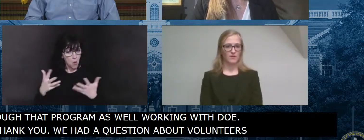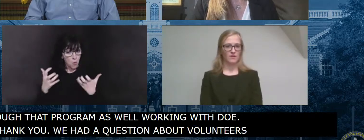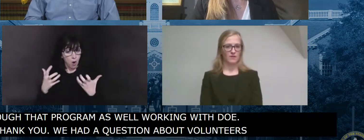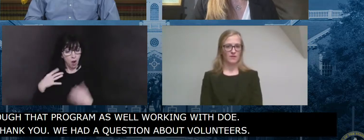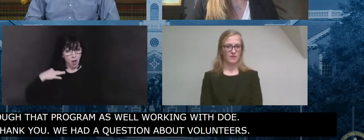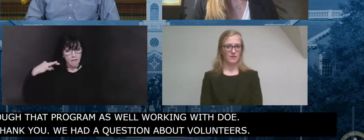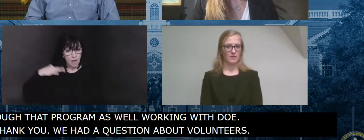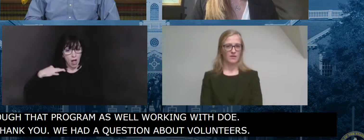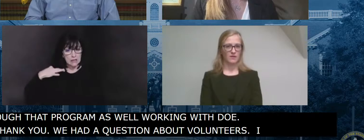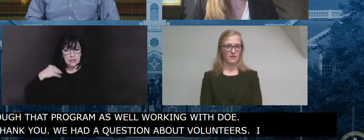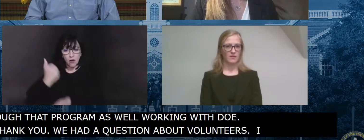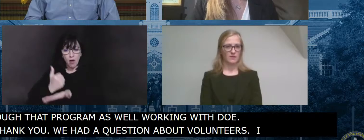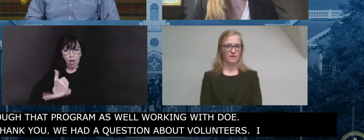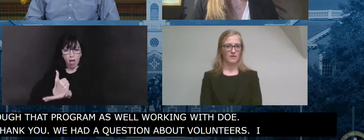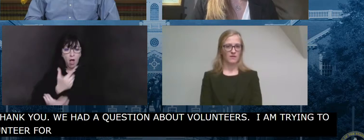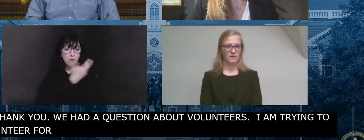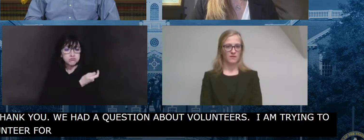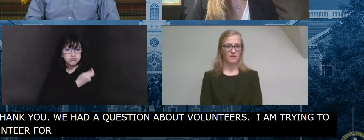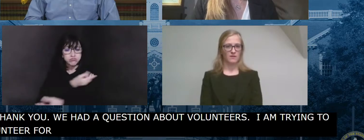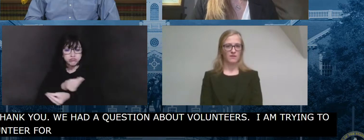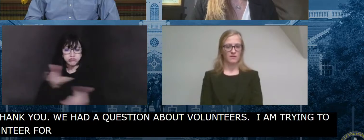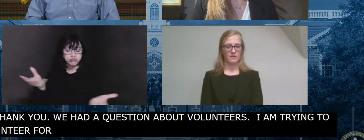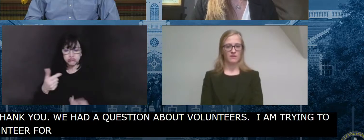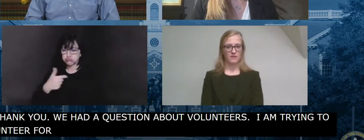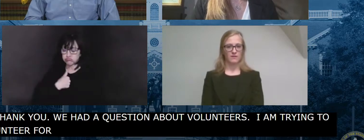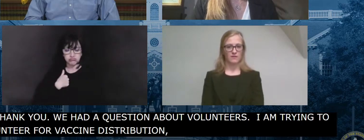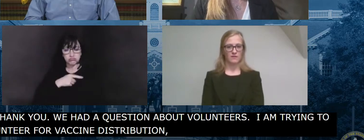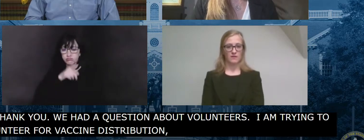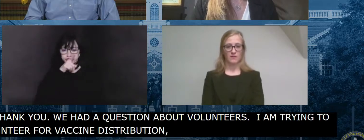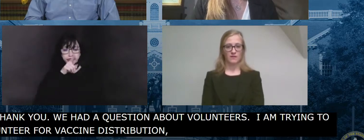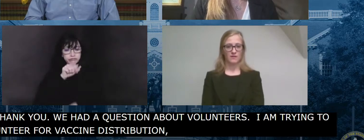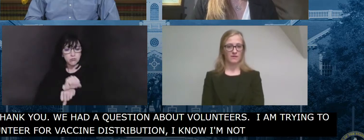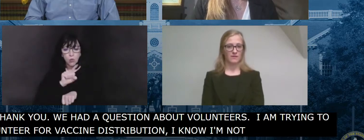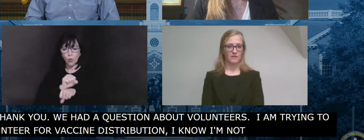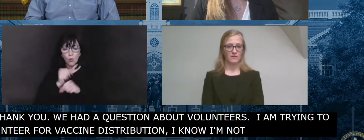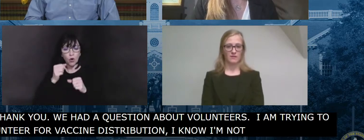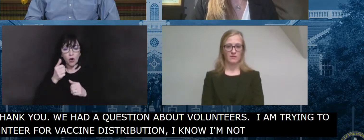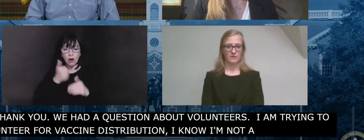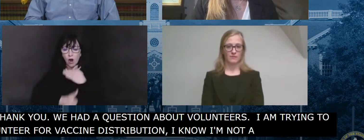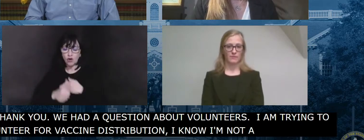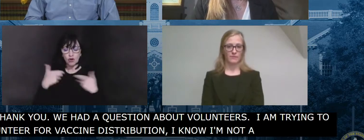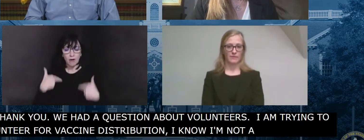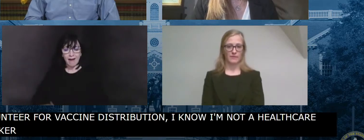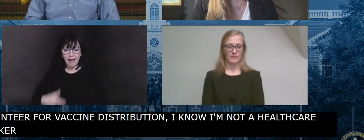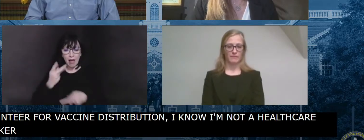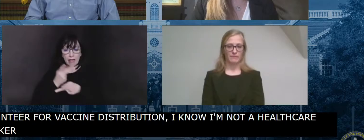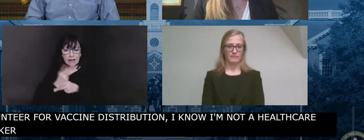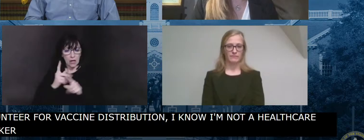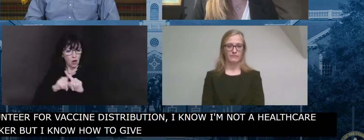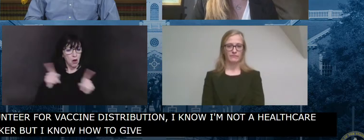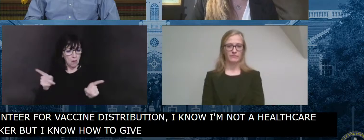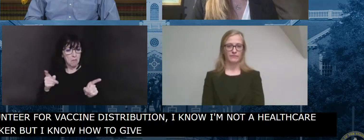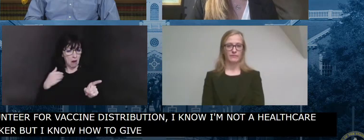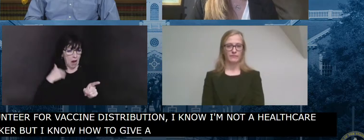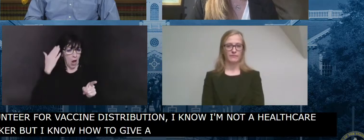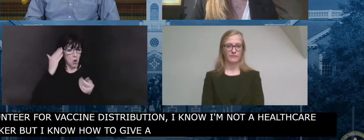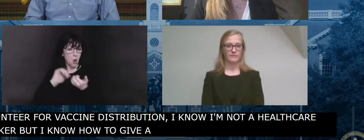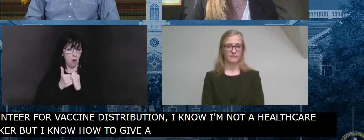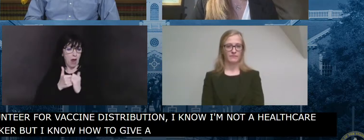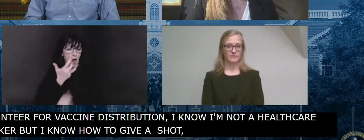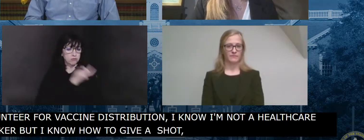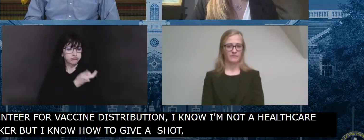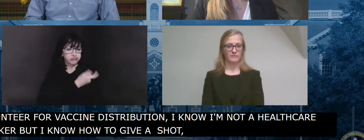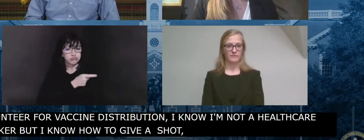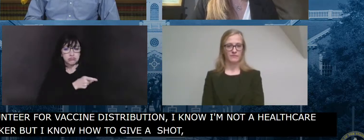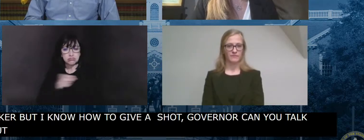vaccine distribution. I know I'm not a healthcare worker, but I know how to give a shot. Governor, can you just talk about what you saw at the DMV